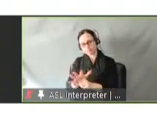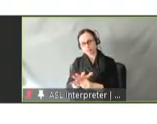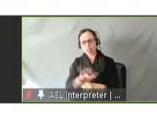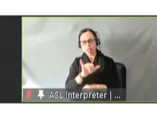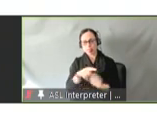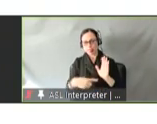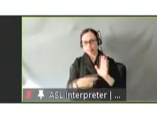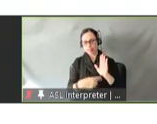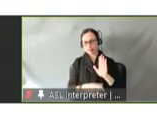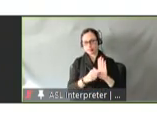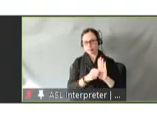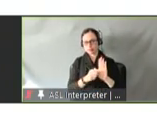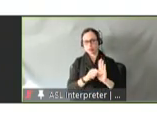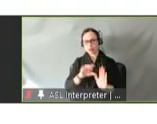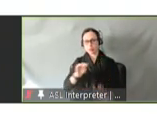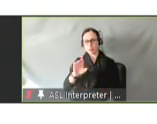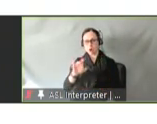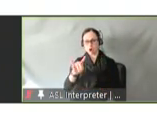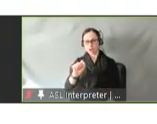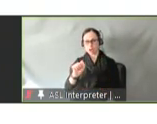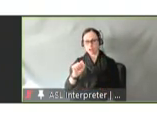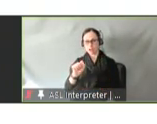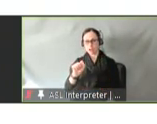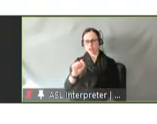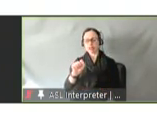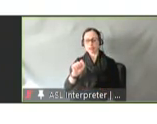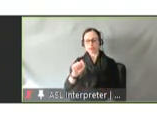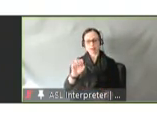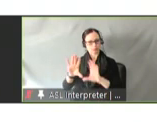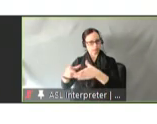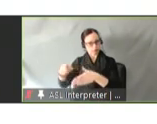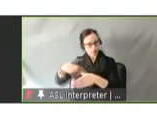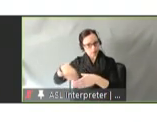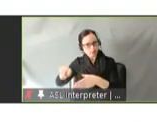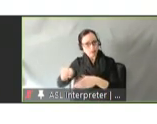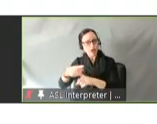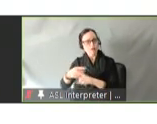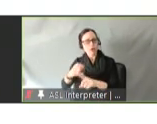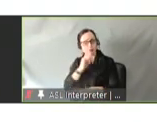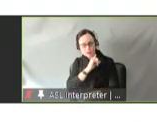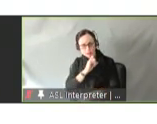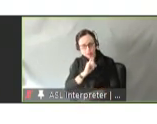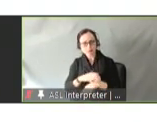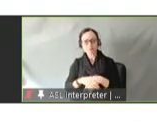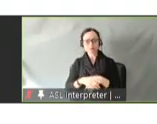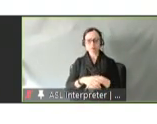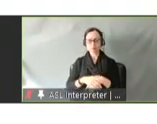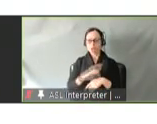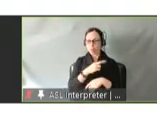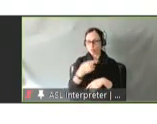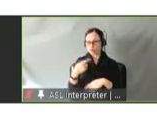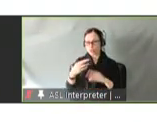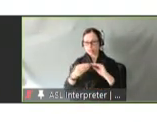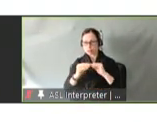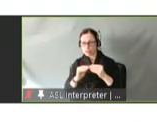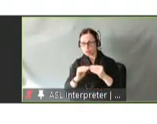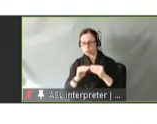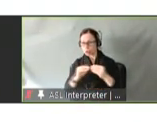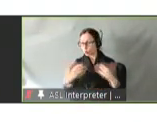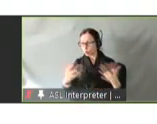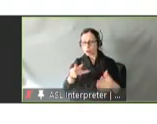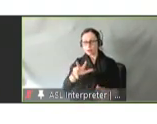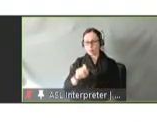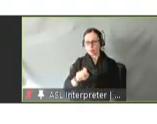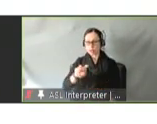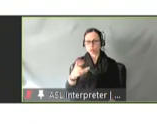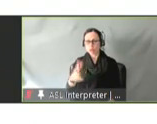al. Out of Israel, in this population-based cohort, the risk ratios for myocarditis were 3.2